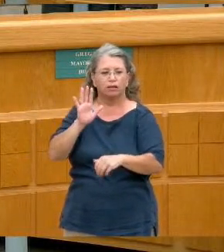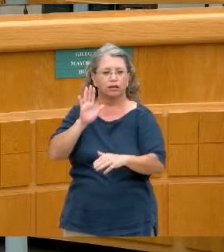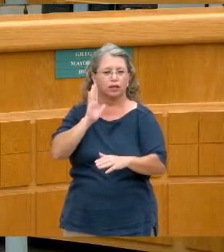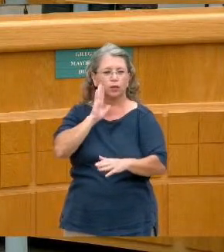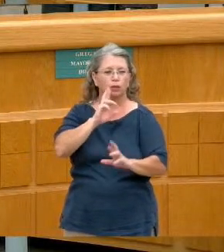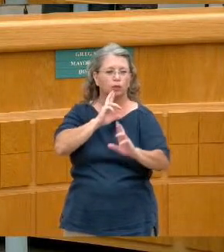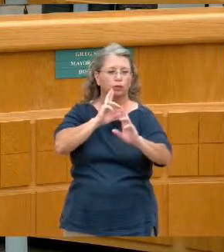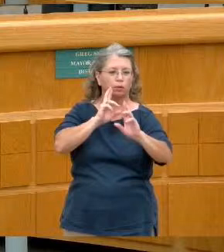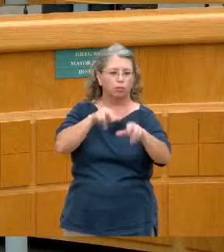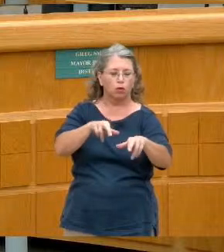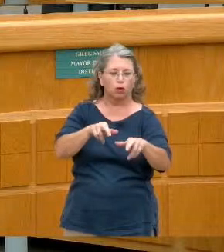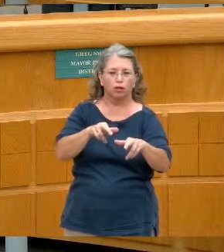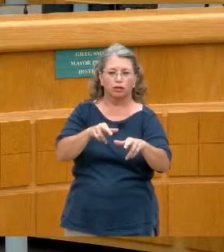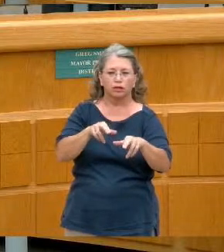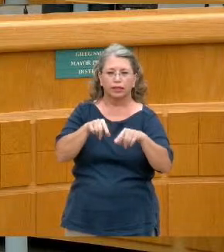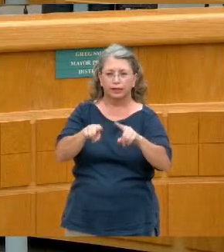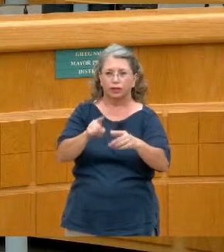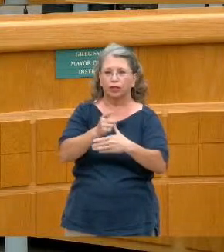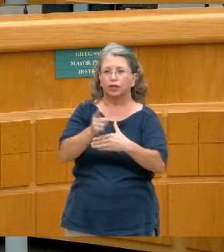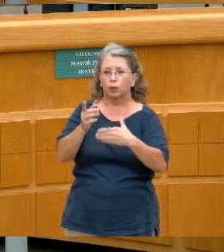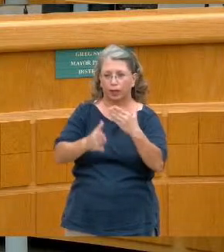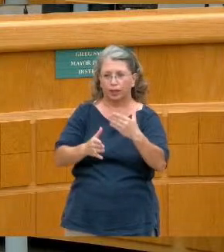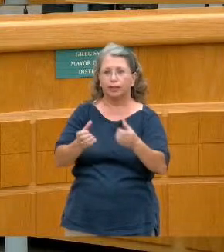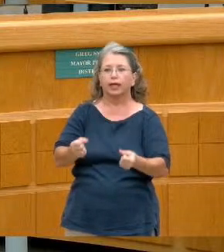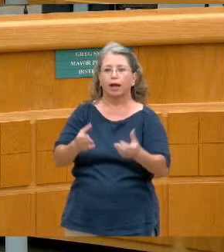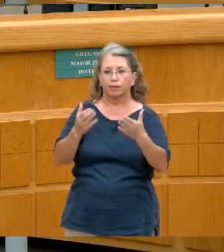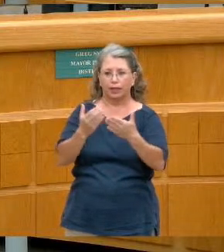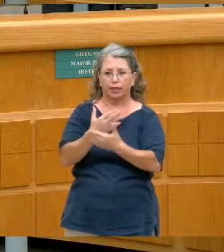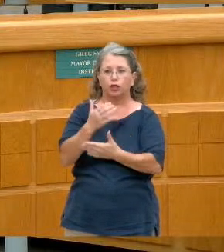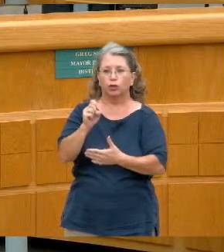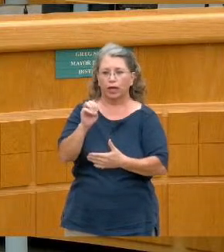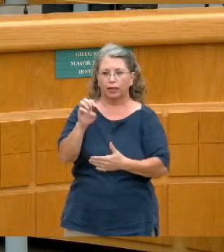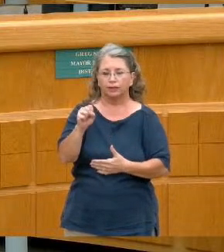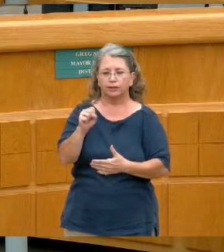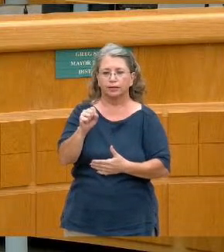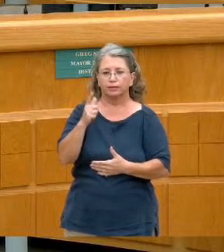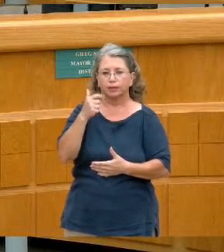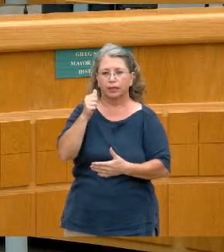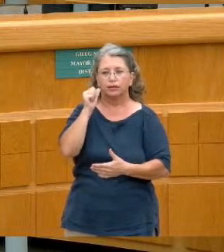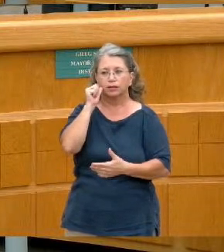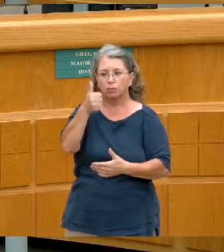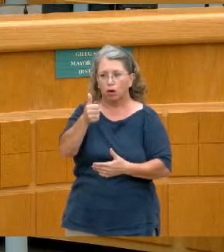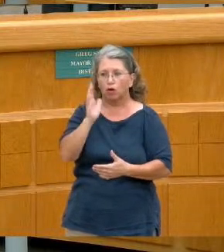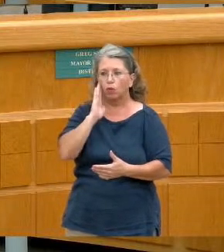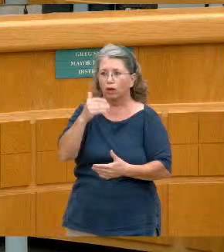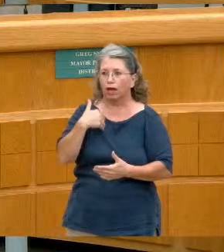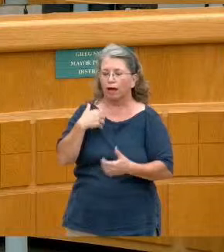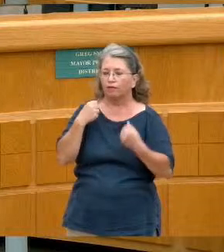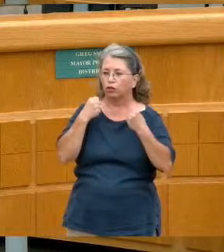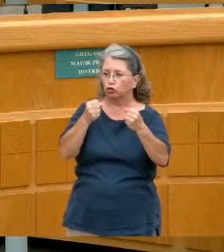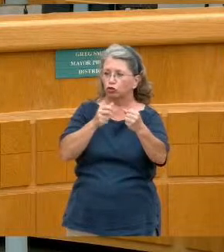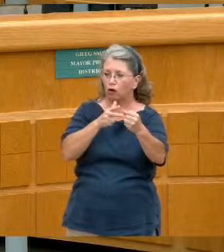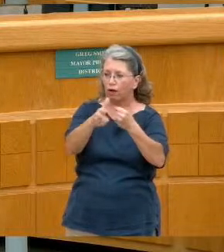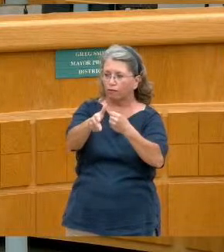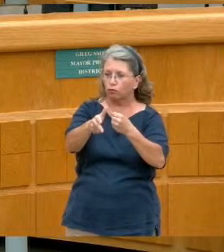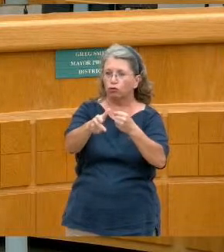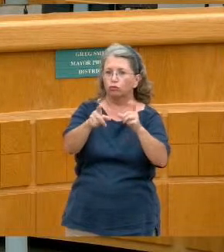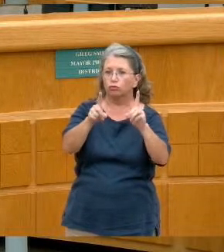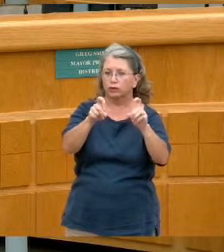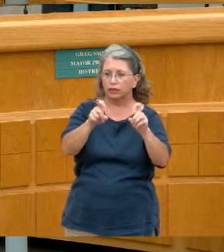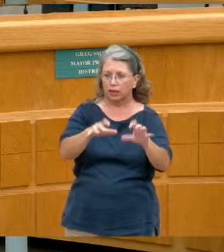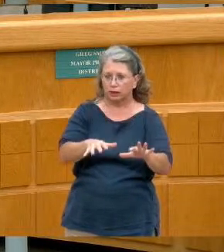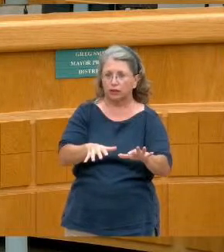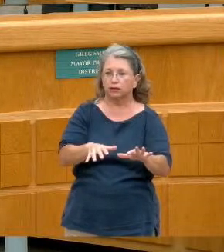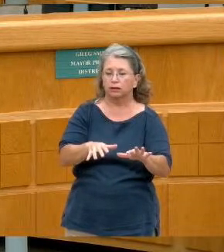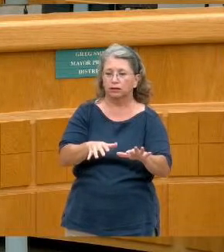we'll report through the weekend number of new cases, because we're going to do testing tomorrow through a drive-through testing site. And then